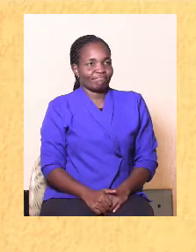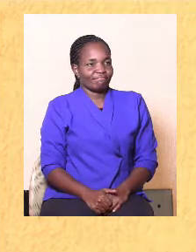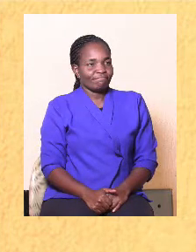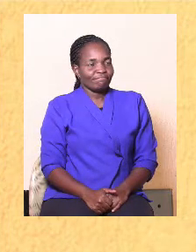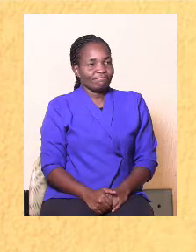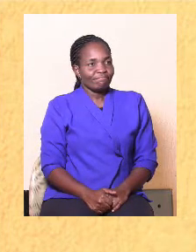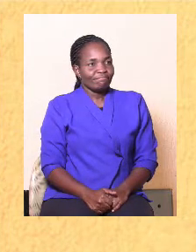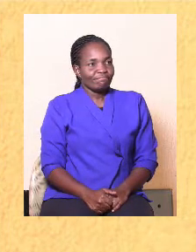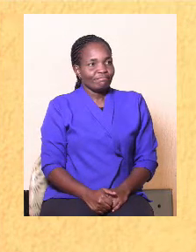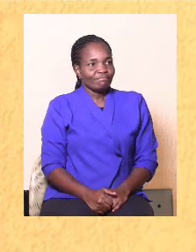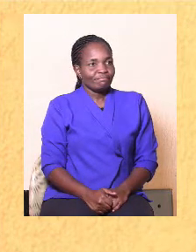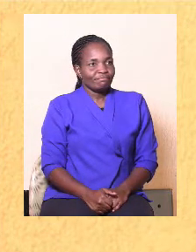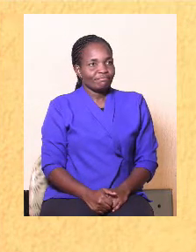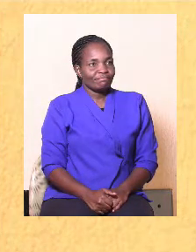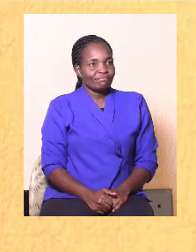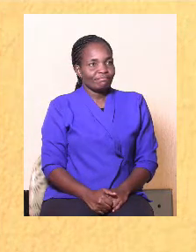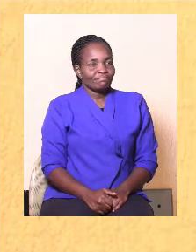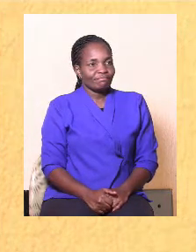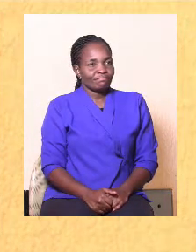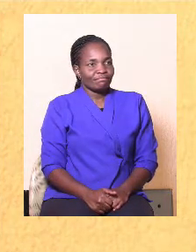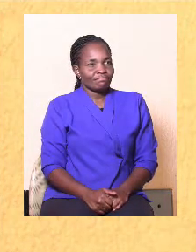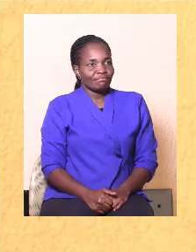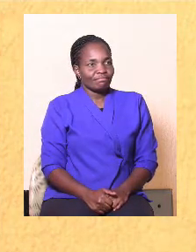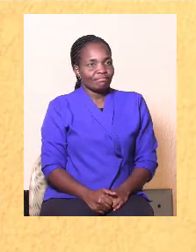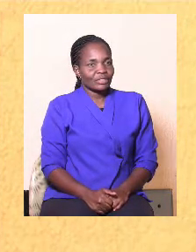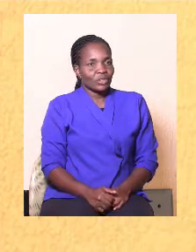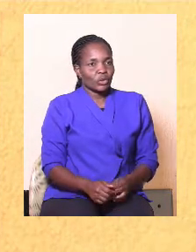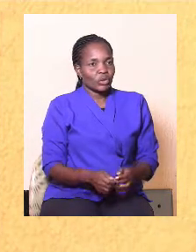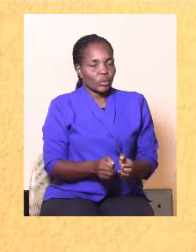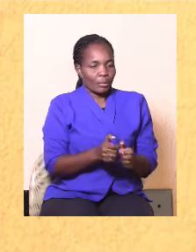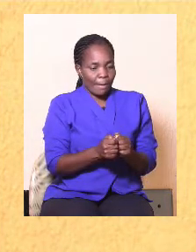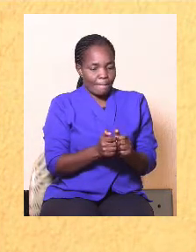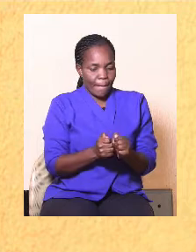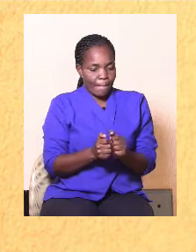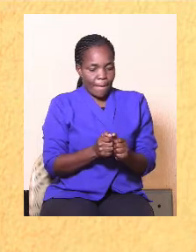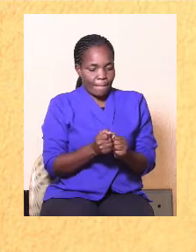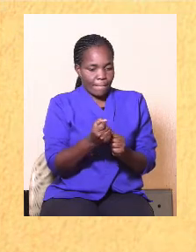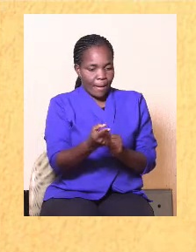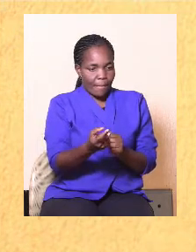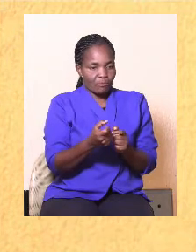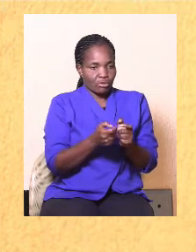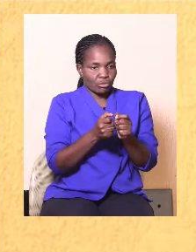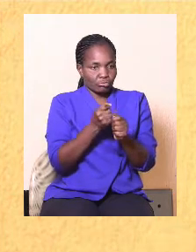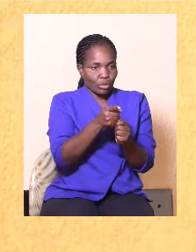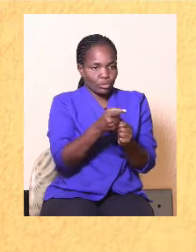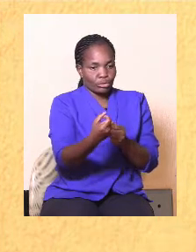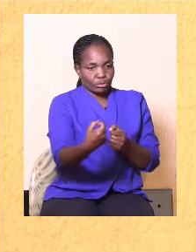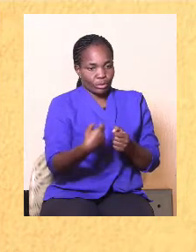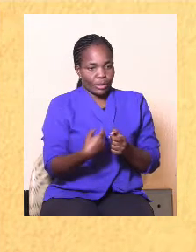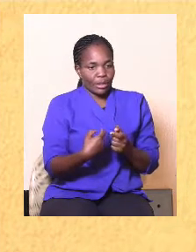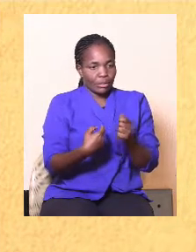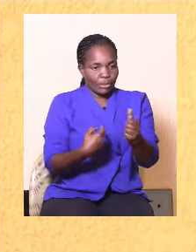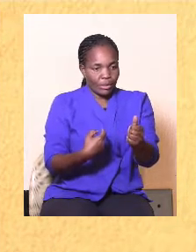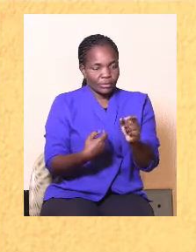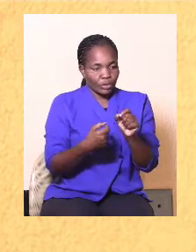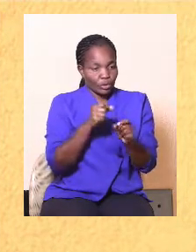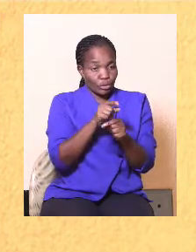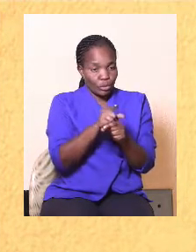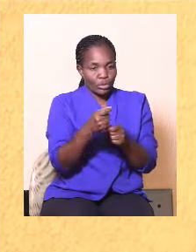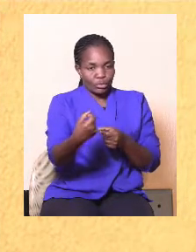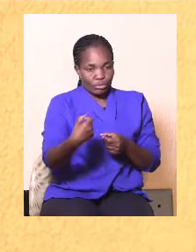continue ticking for a few seconds, and then you submit. That's it. Now, once that message